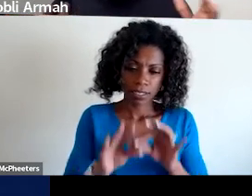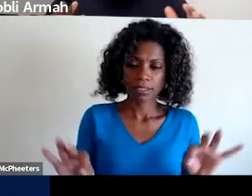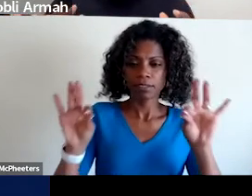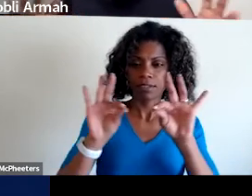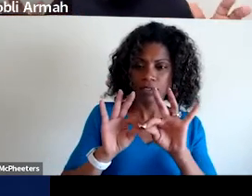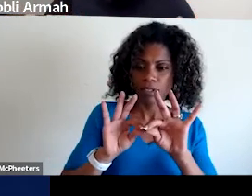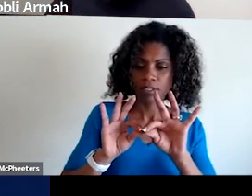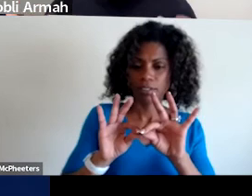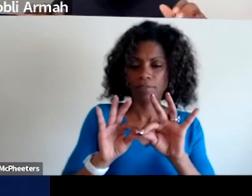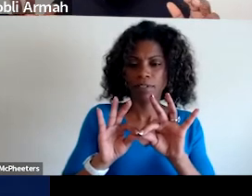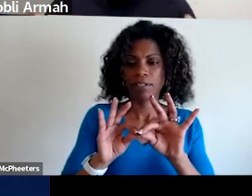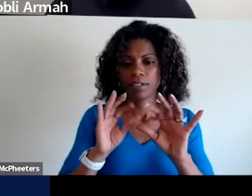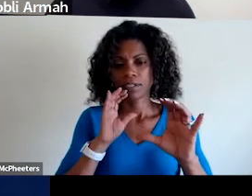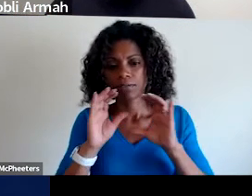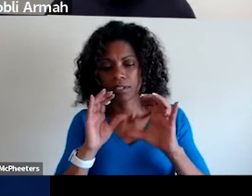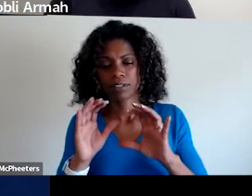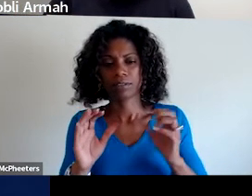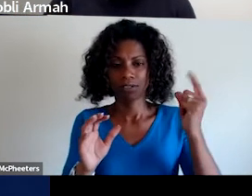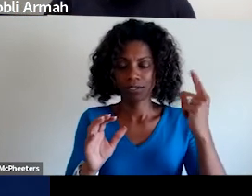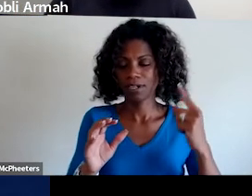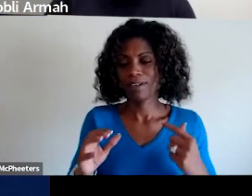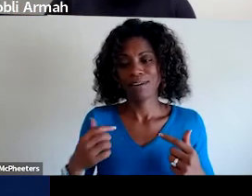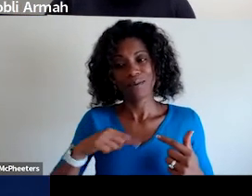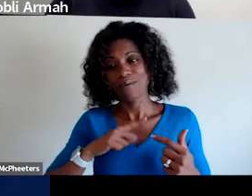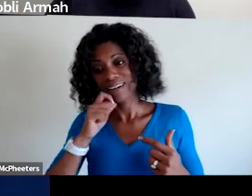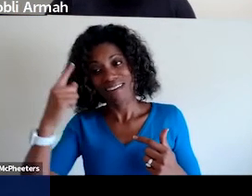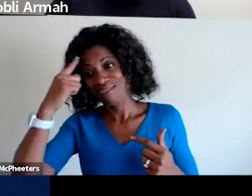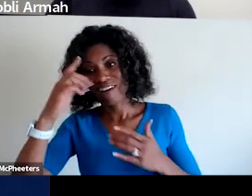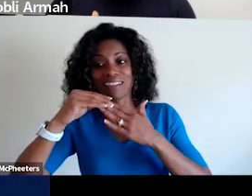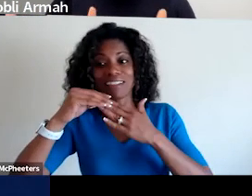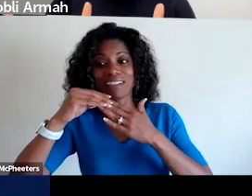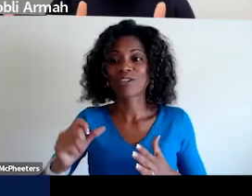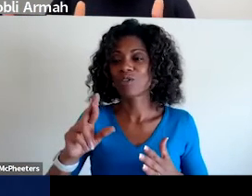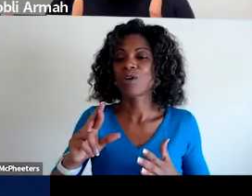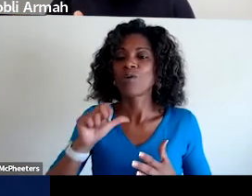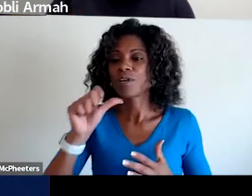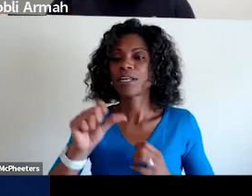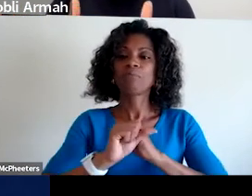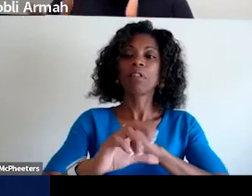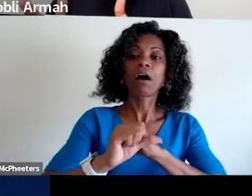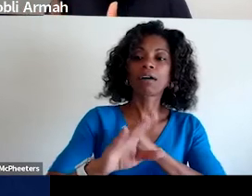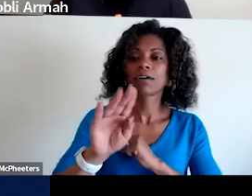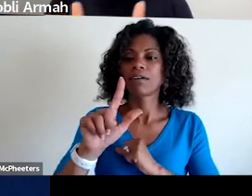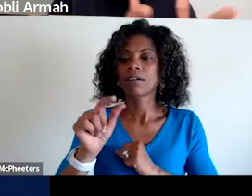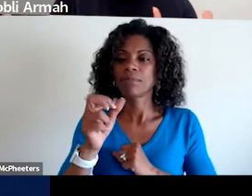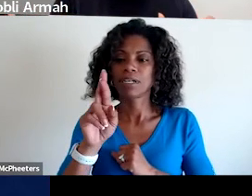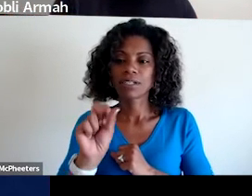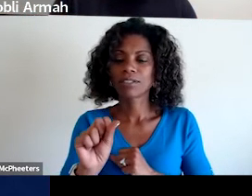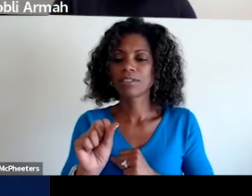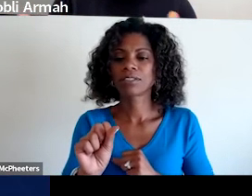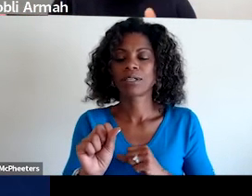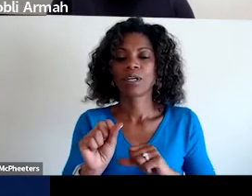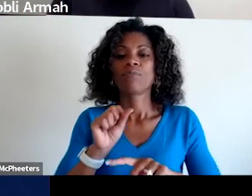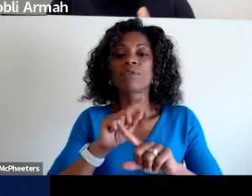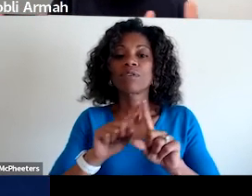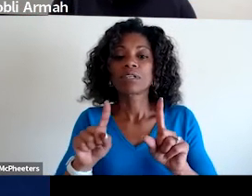like we're not thought leaders or bloggers, like we're consultants. This is what we do for a living. So when we say constructive, we're talking about how do we move to